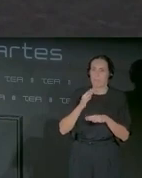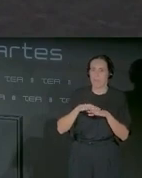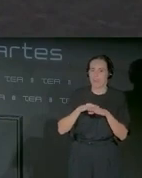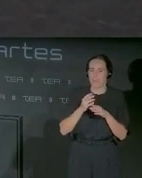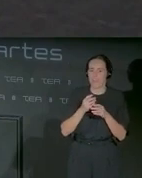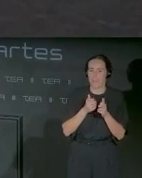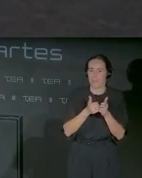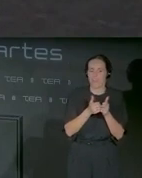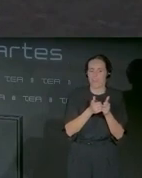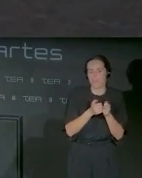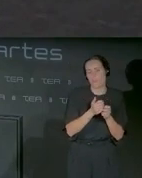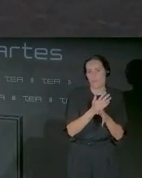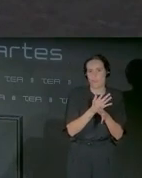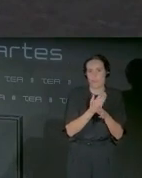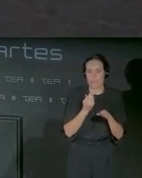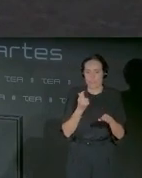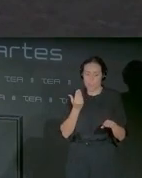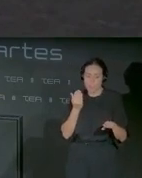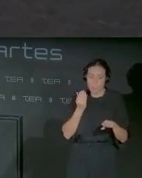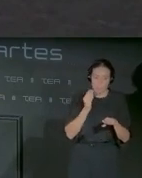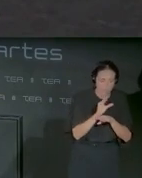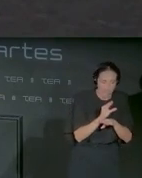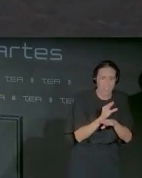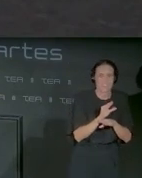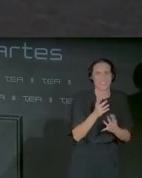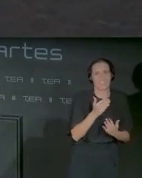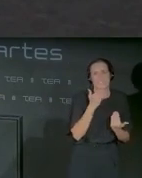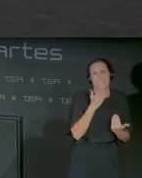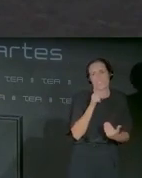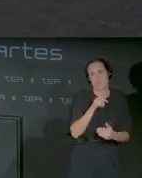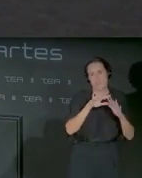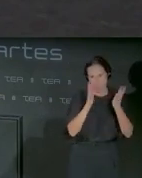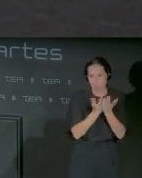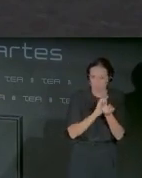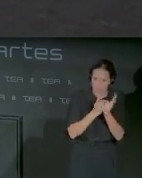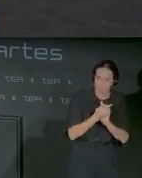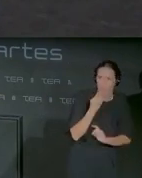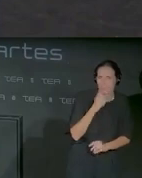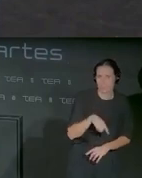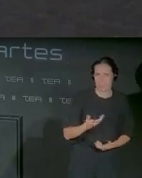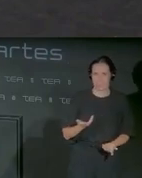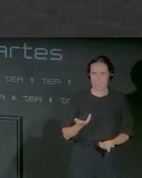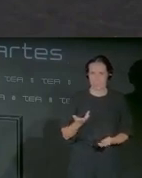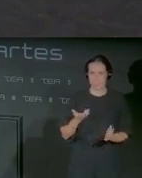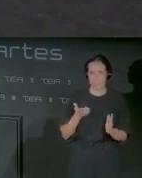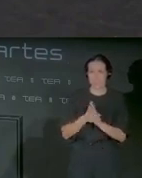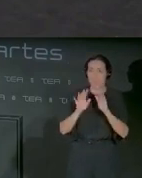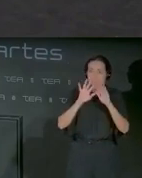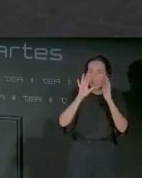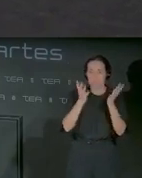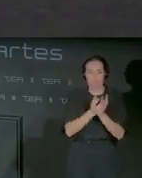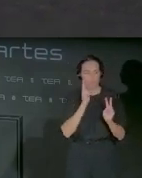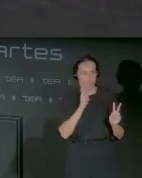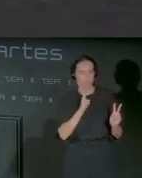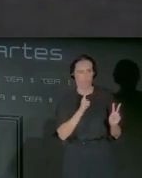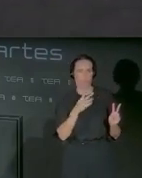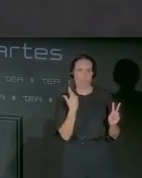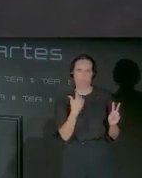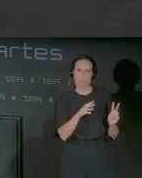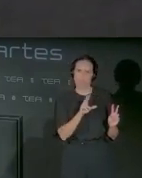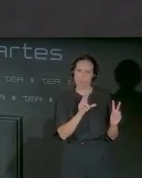giving everybody a choice. And I think that, and this is something also that's important, it doesn't mean that if you